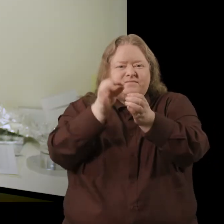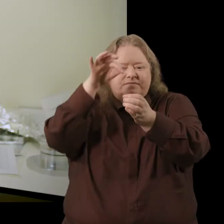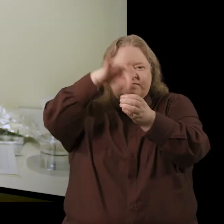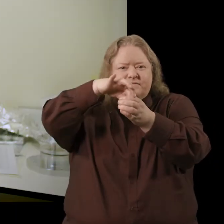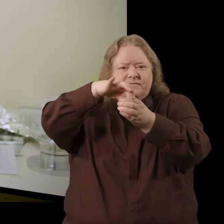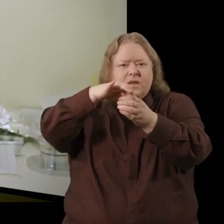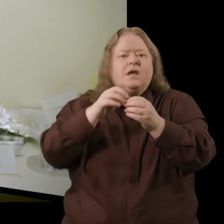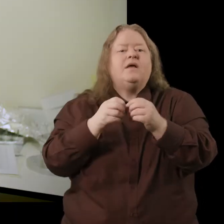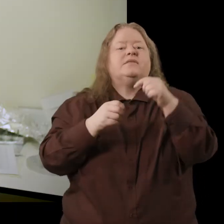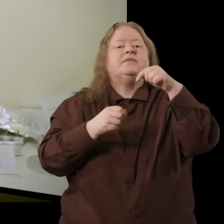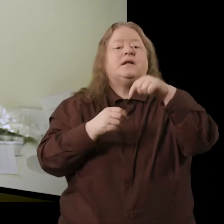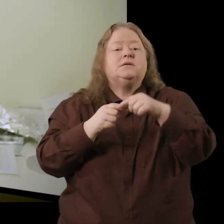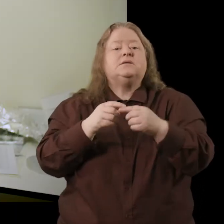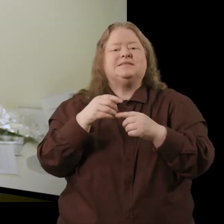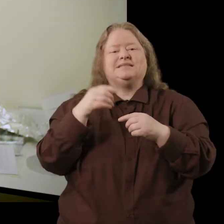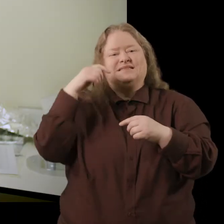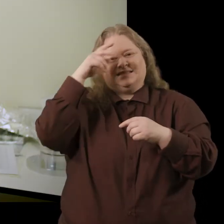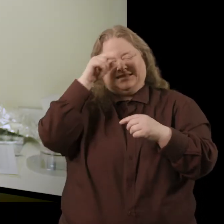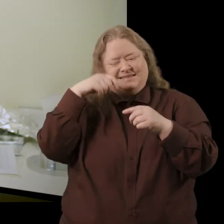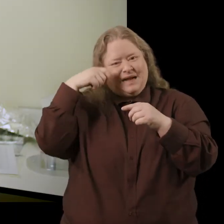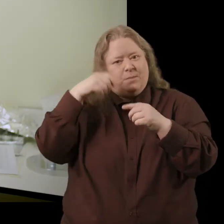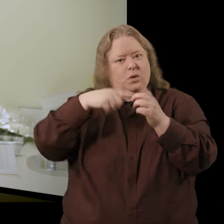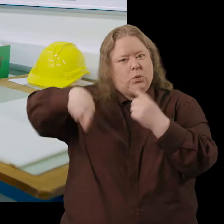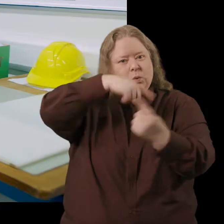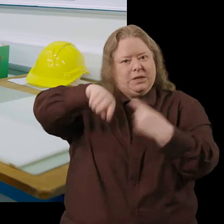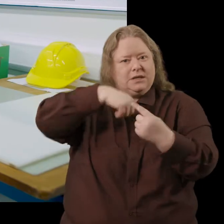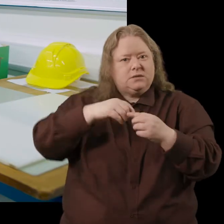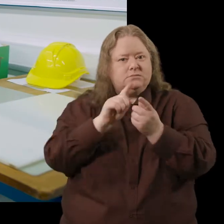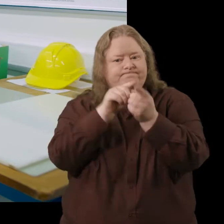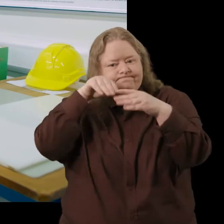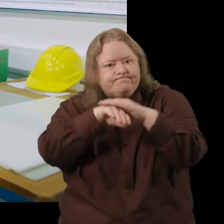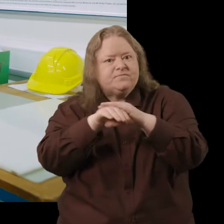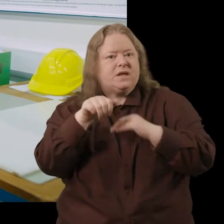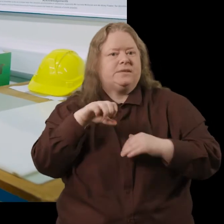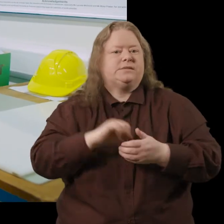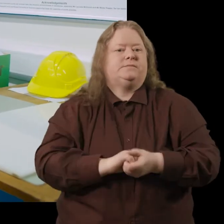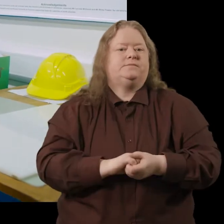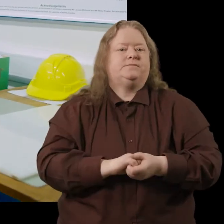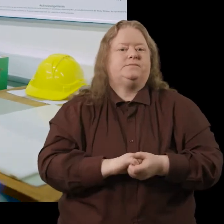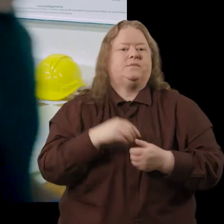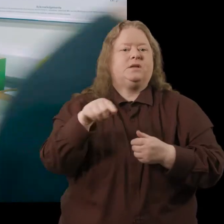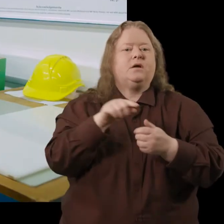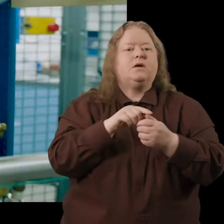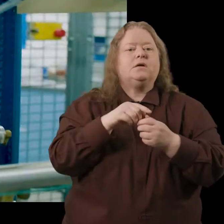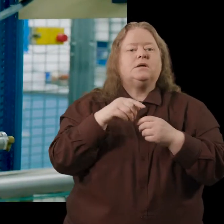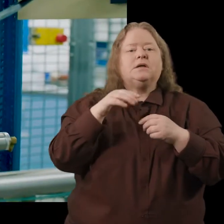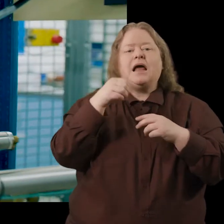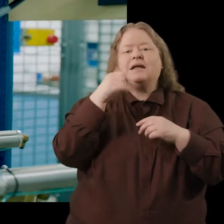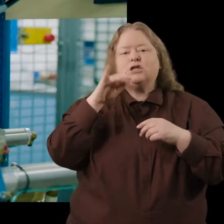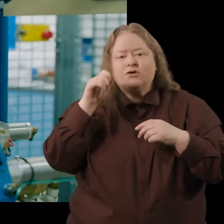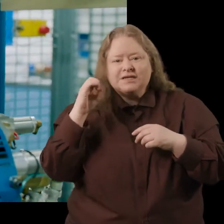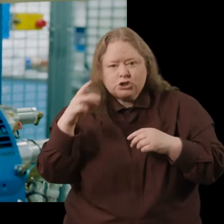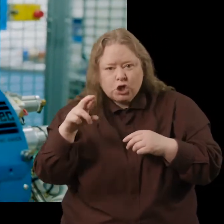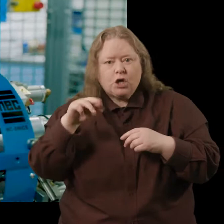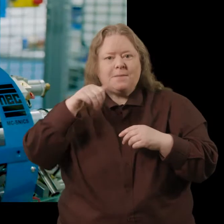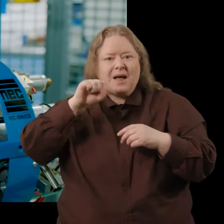loaded onto the sample wheel, which is what is put into the AMS. So here in 14 Chrono, we use an accelerator mass